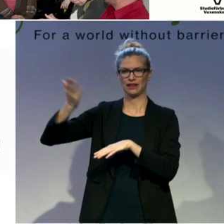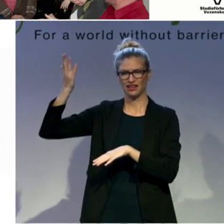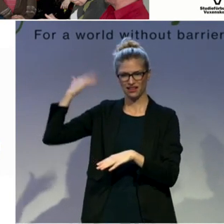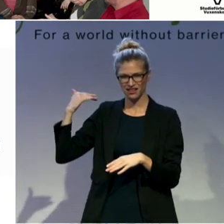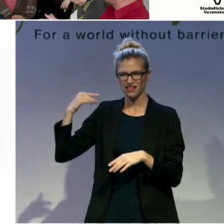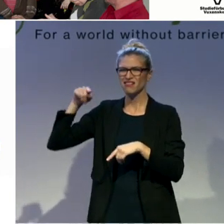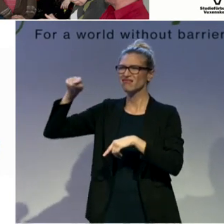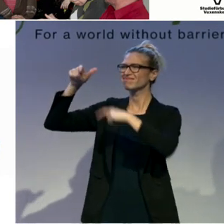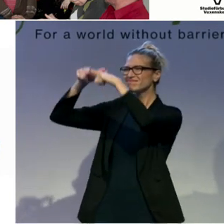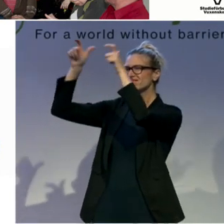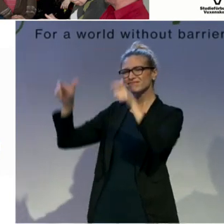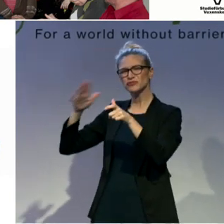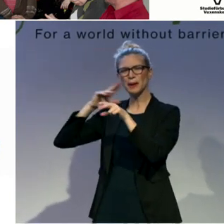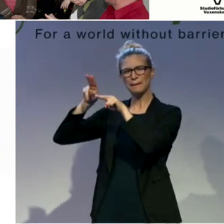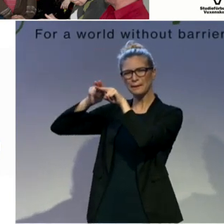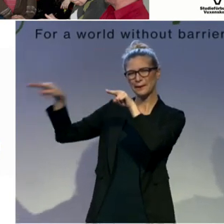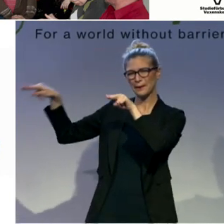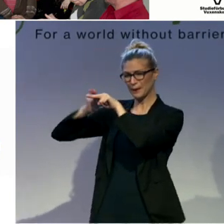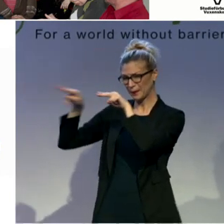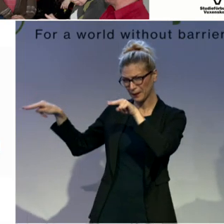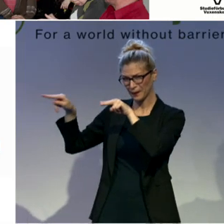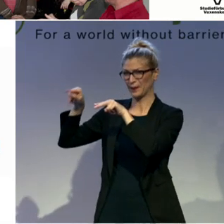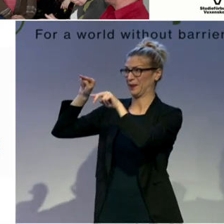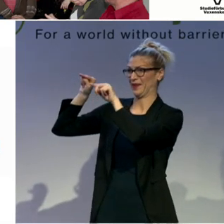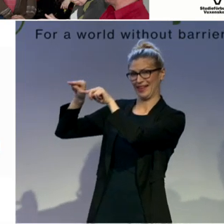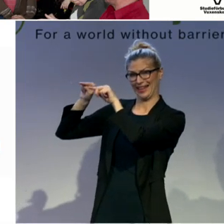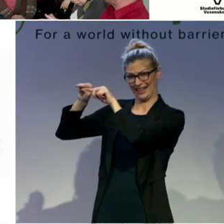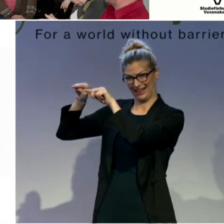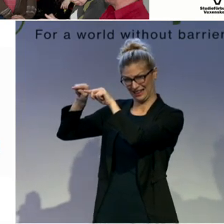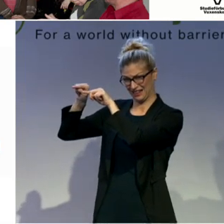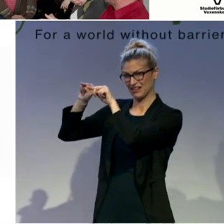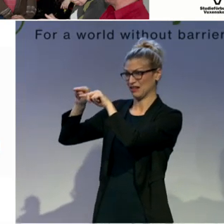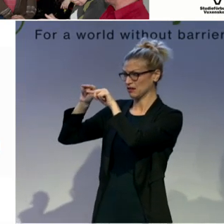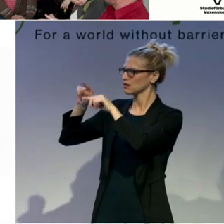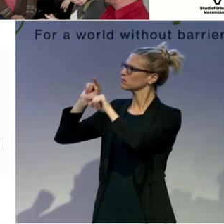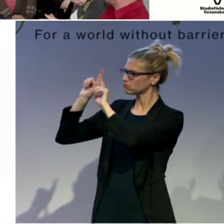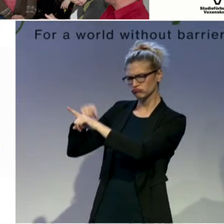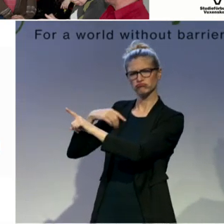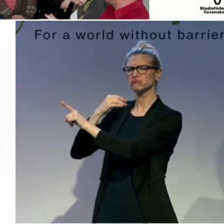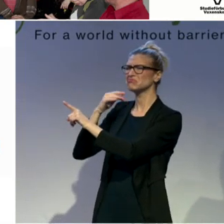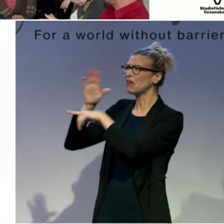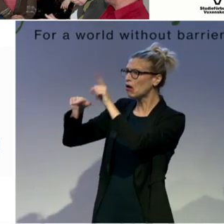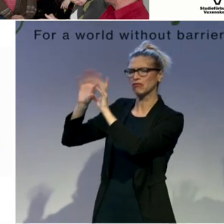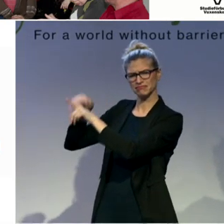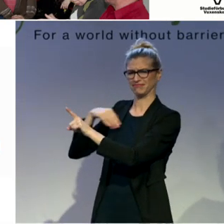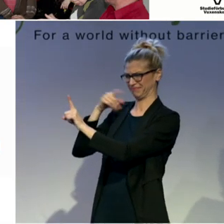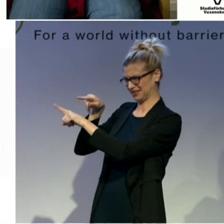no matter disability, got the right to education. That was late 60s, early 70s.